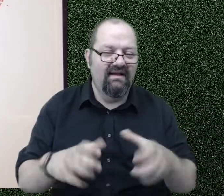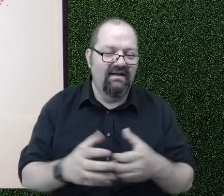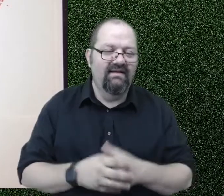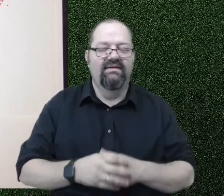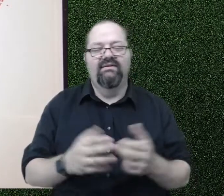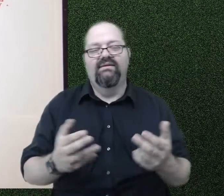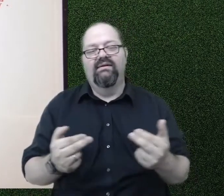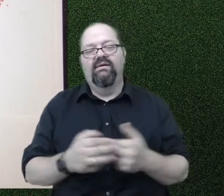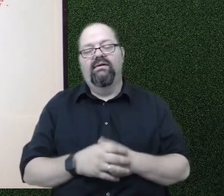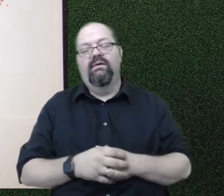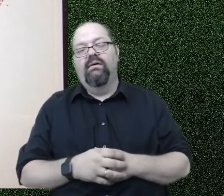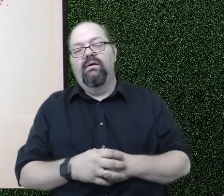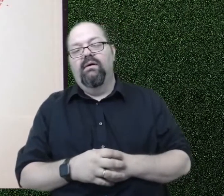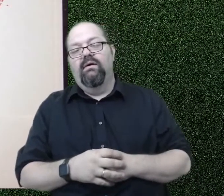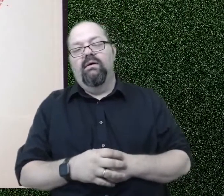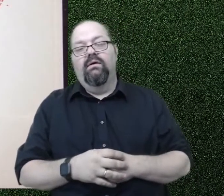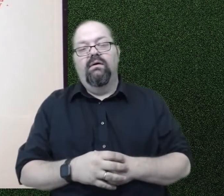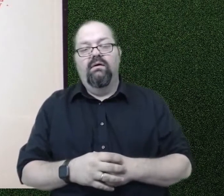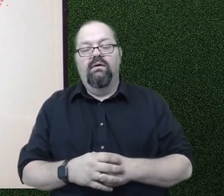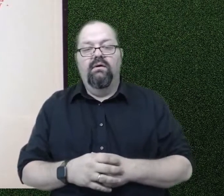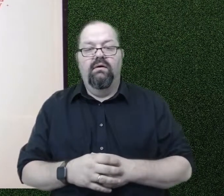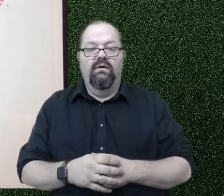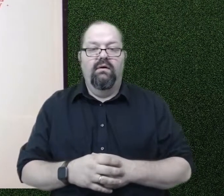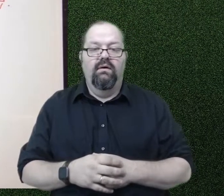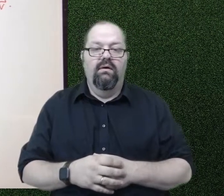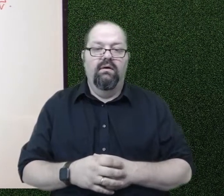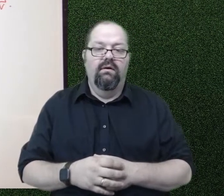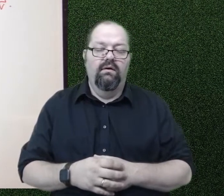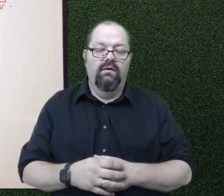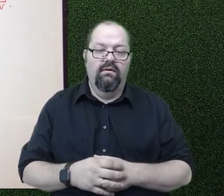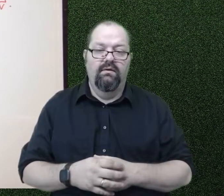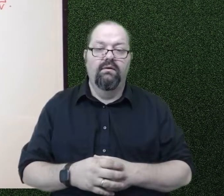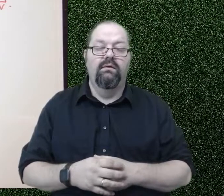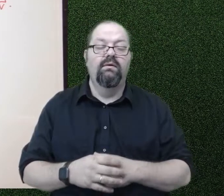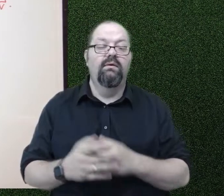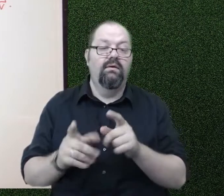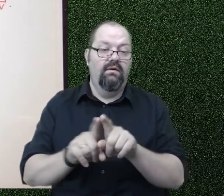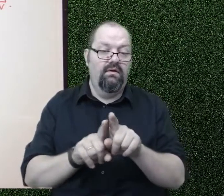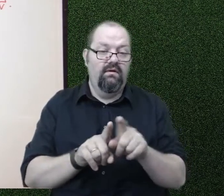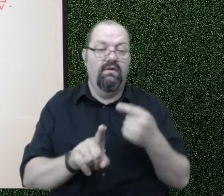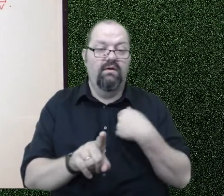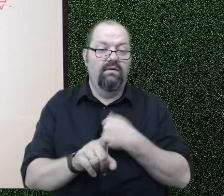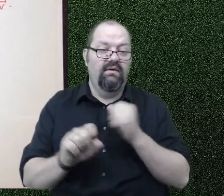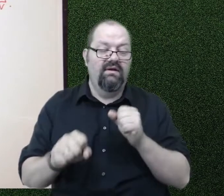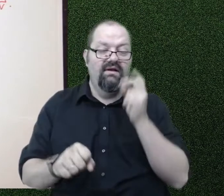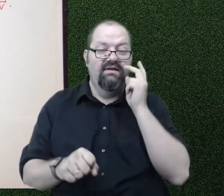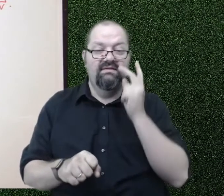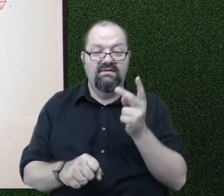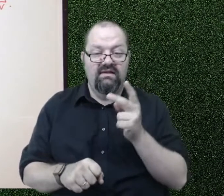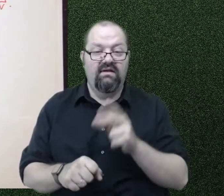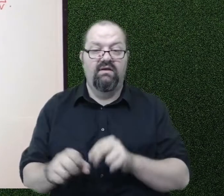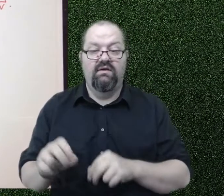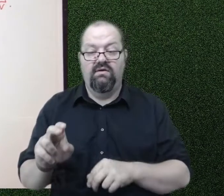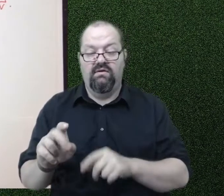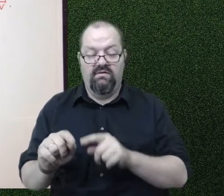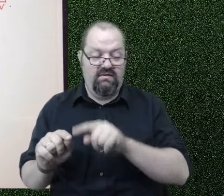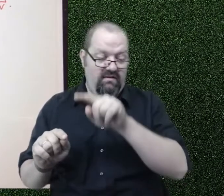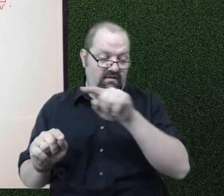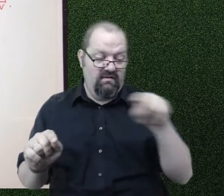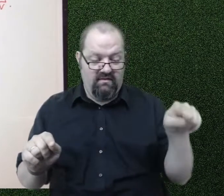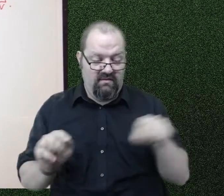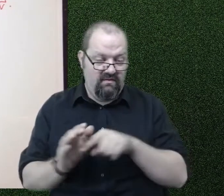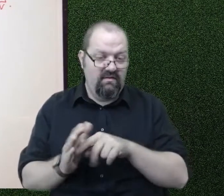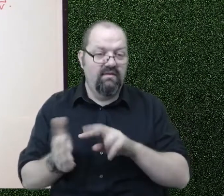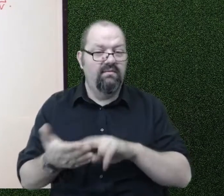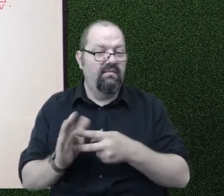that's u plus v equals that. We can also see from this little triangle that u plus v and v plus u are going to give you